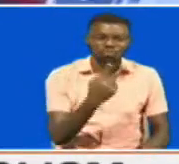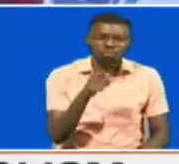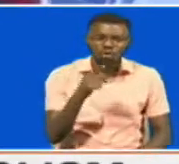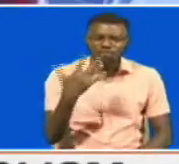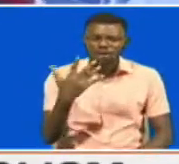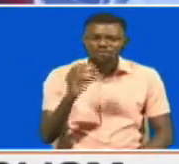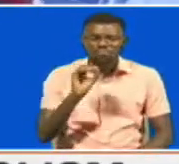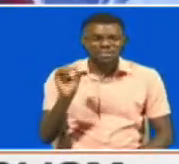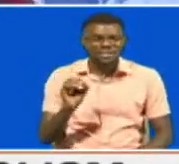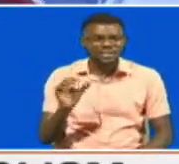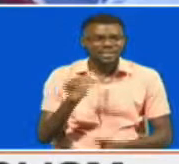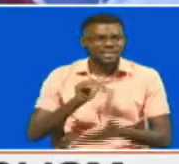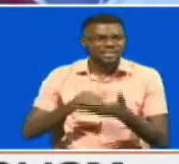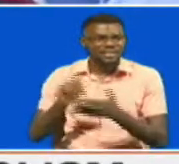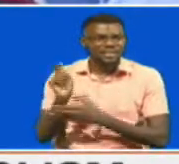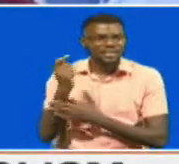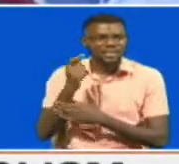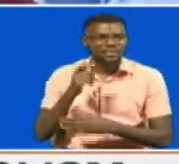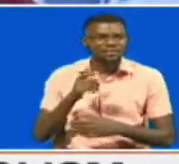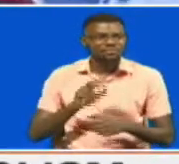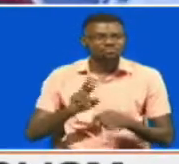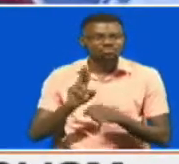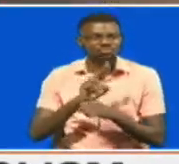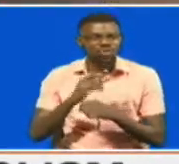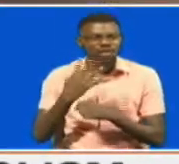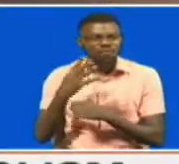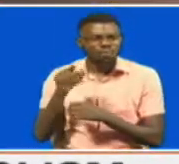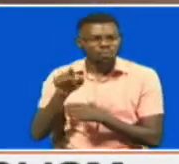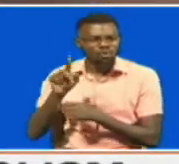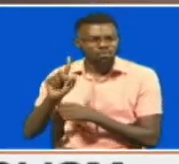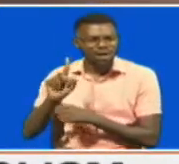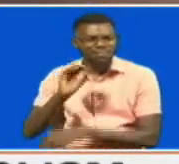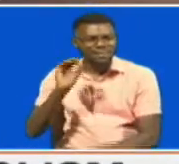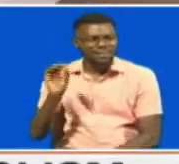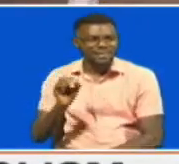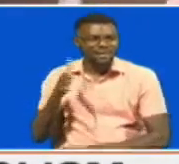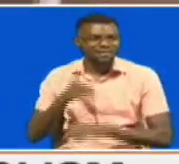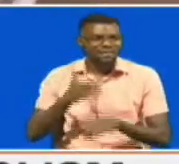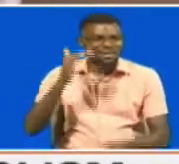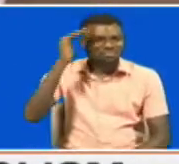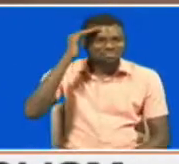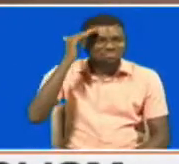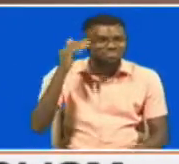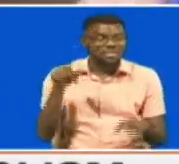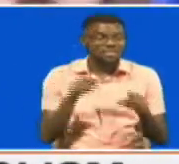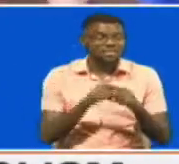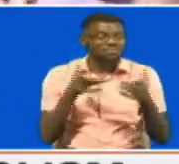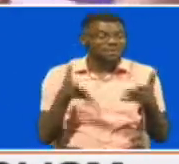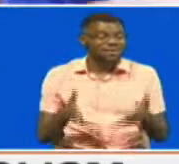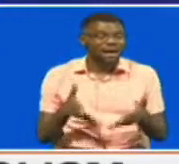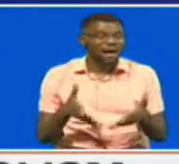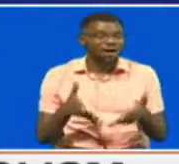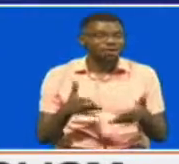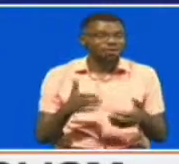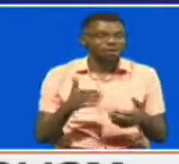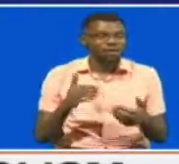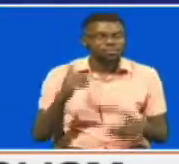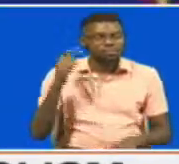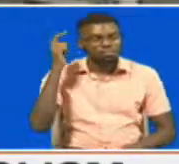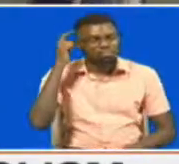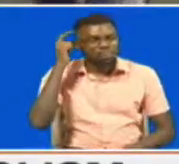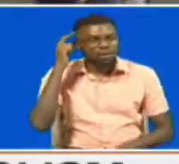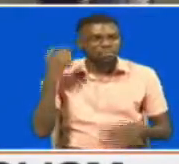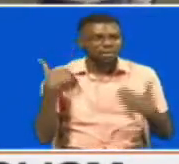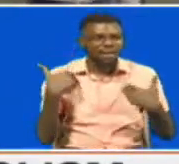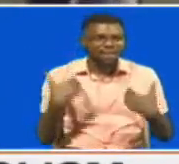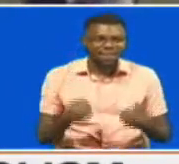in central Kenya, the consumption is at 4.1%. Further, the agency has established that mental health and substance